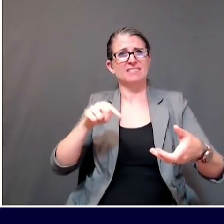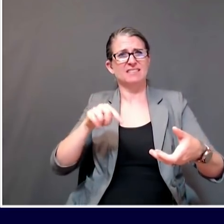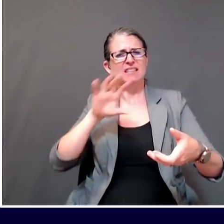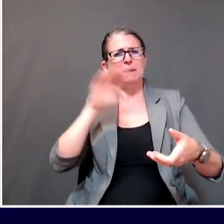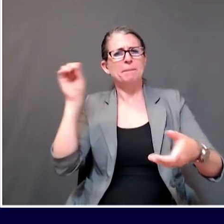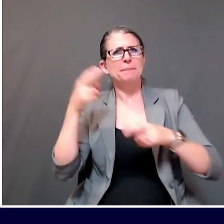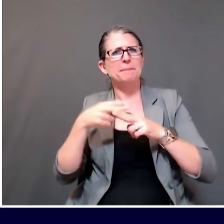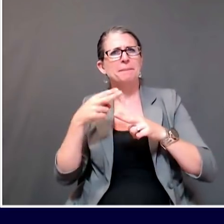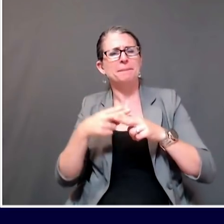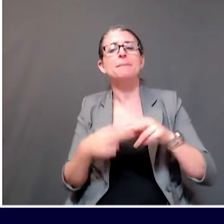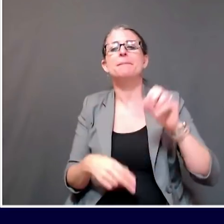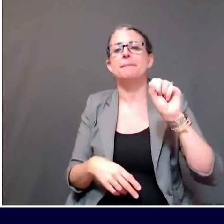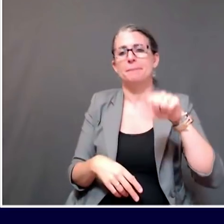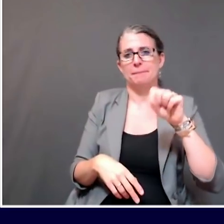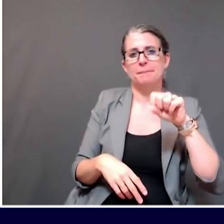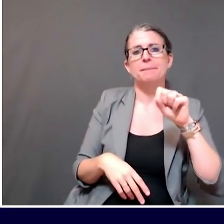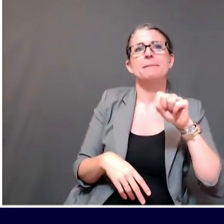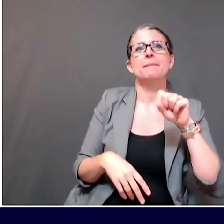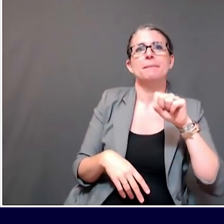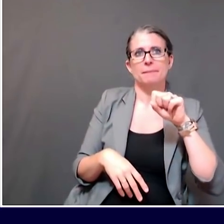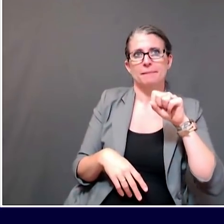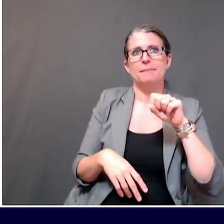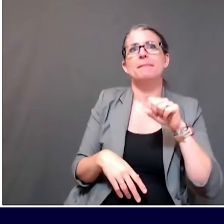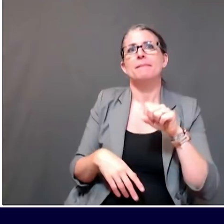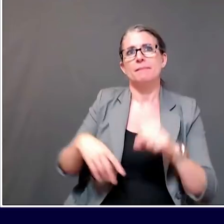by a company called Quidel, spelled